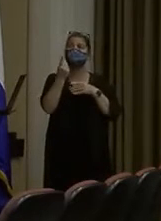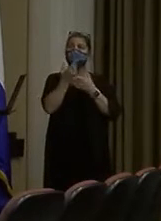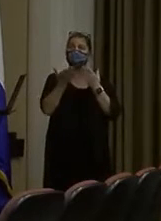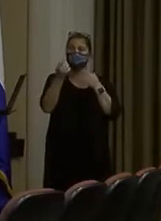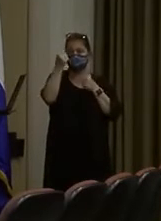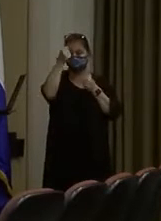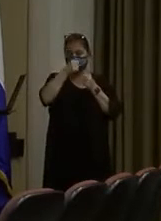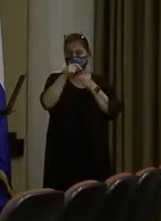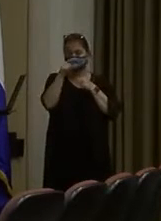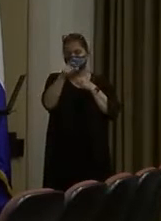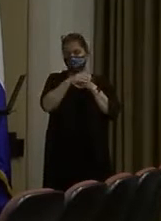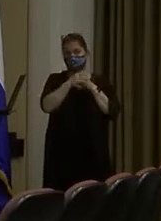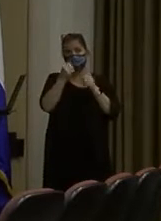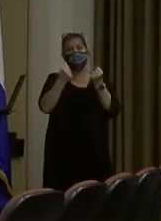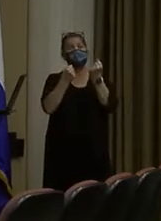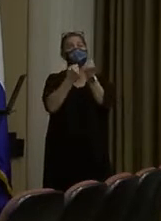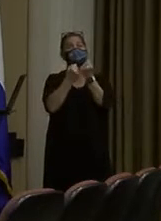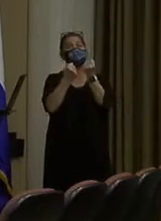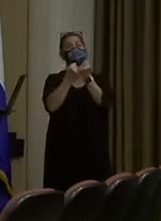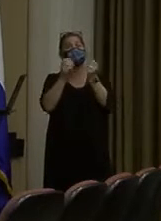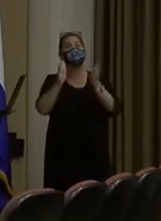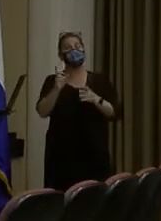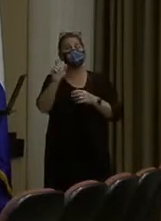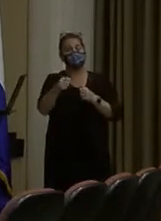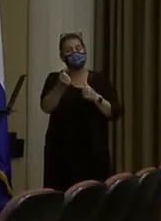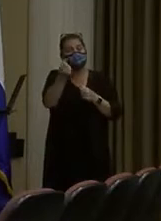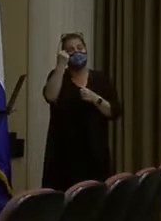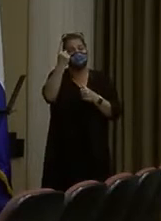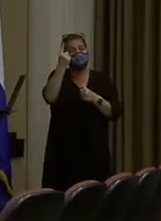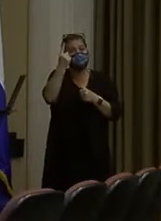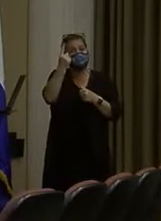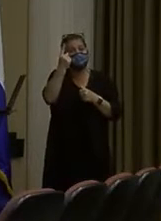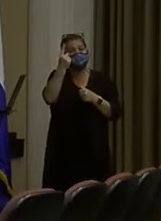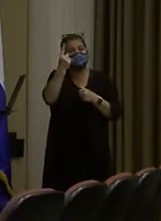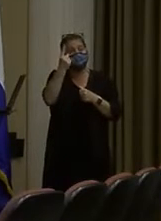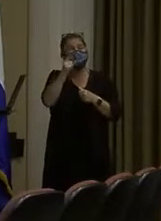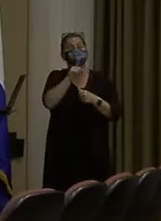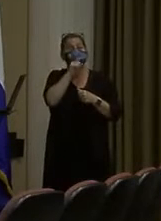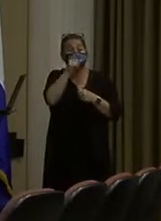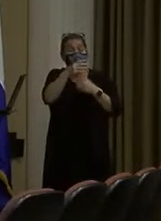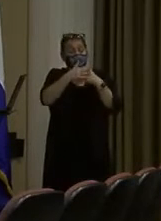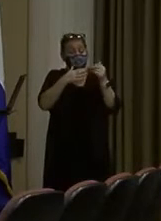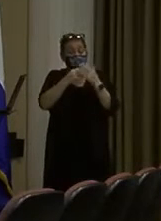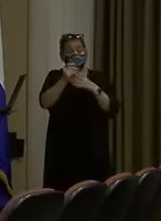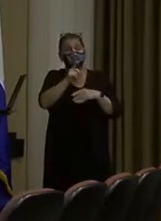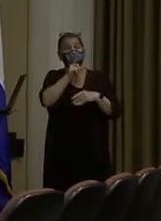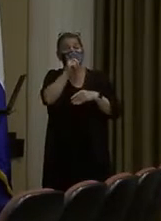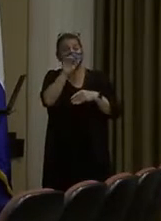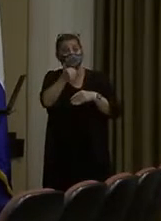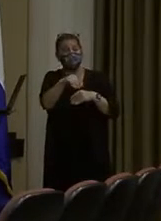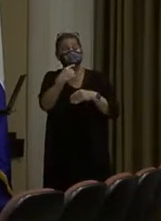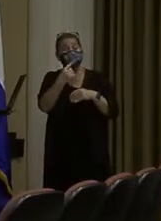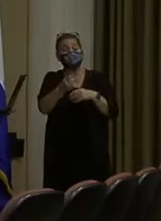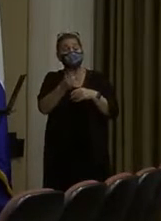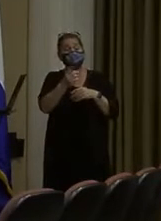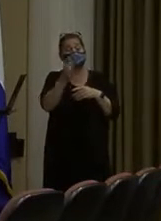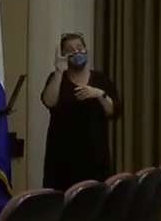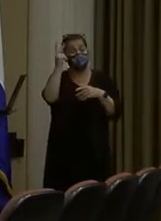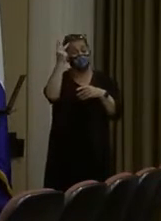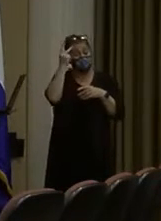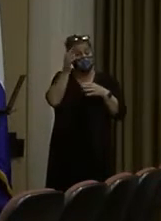remember, advocates must understand the disquieting and harsh truth that the political determinants of